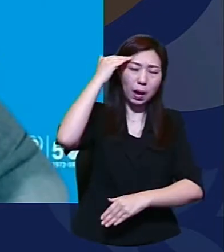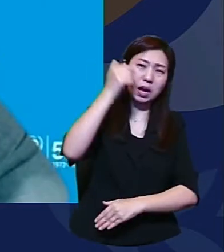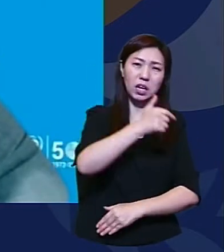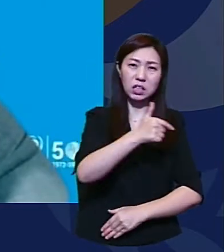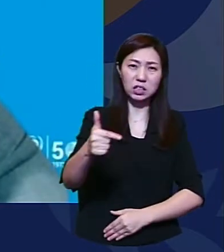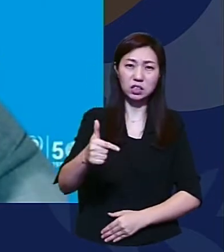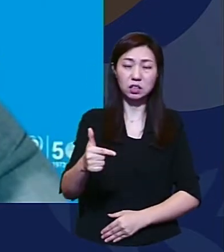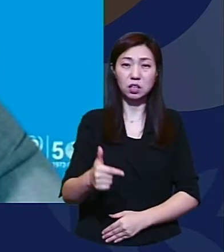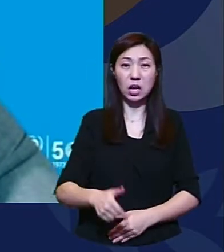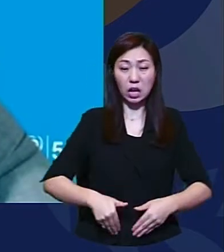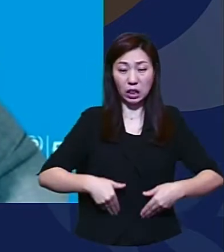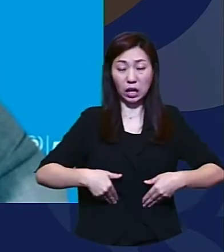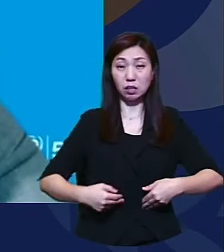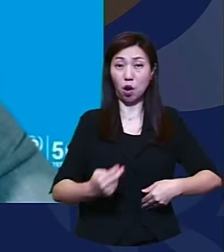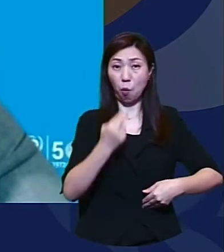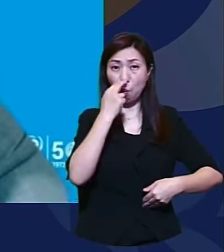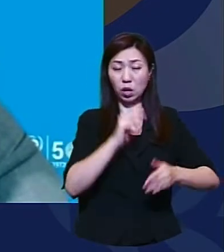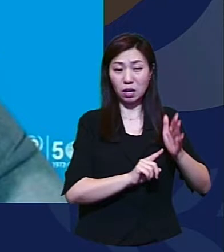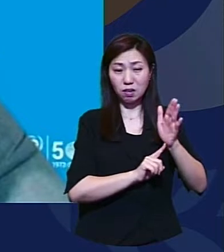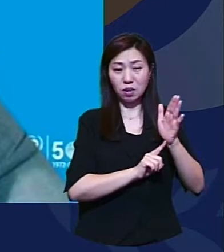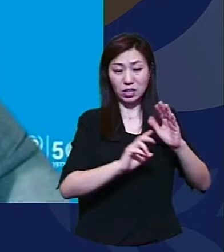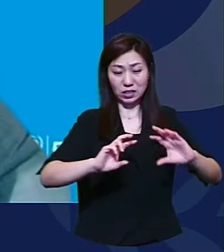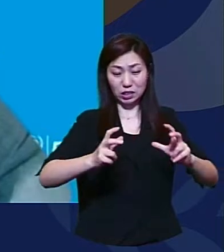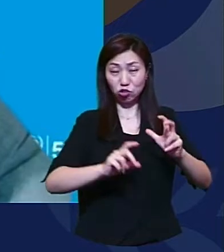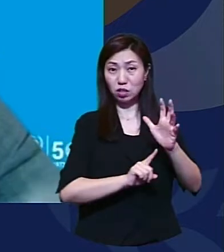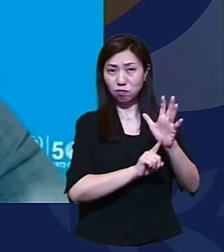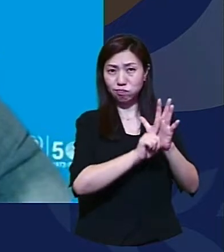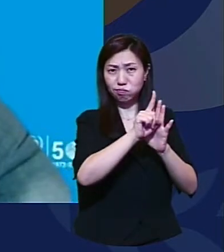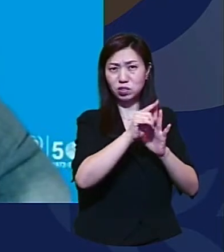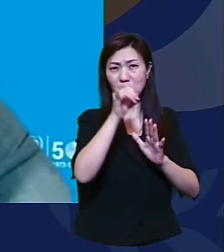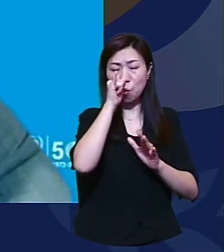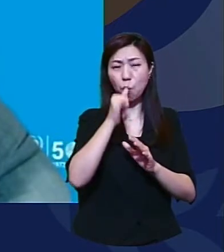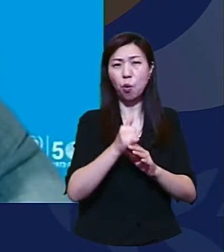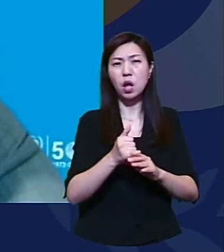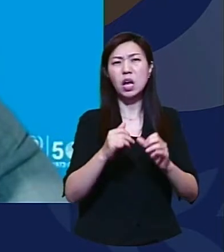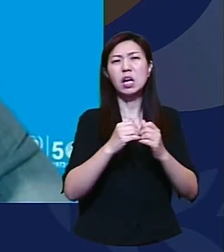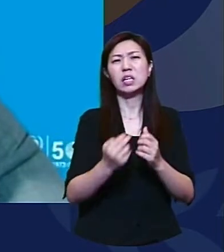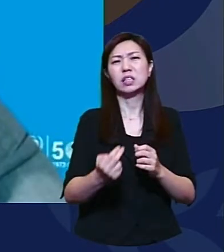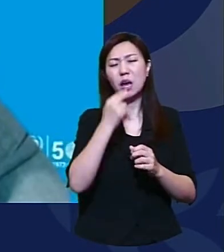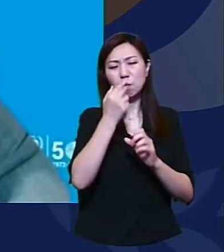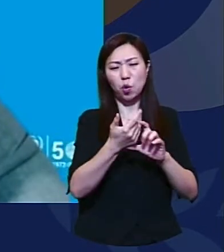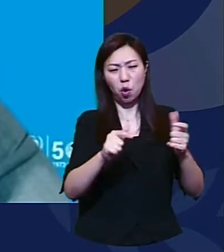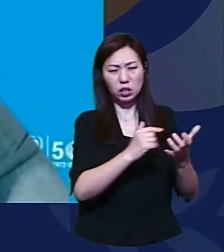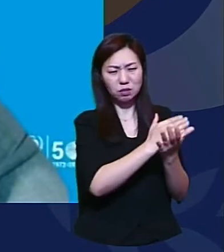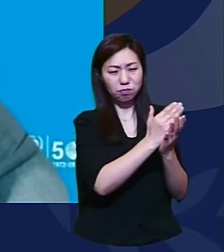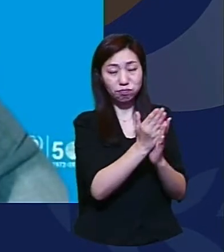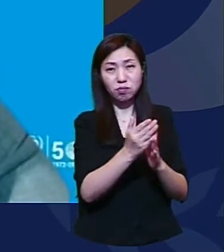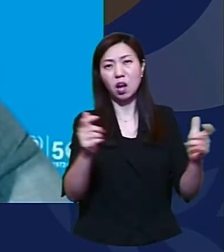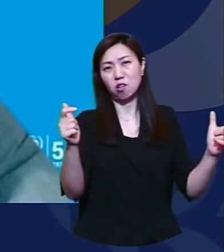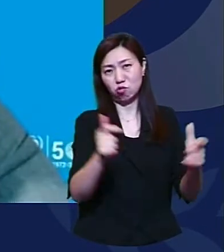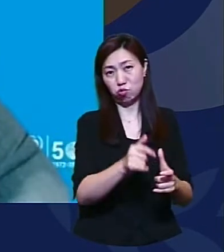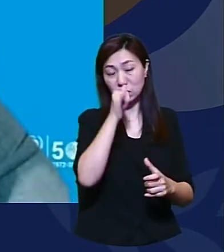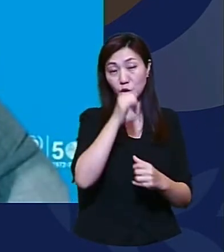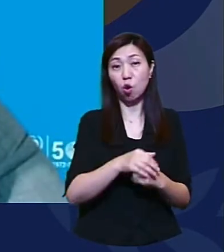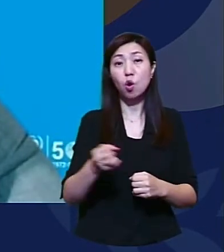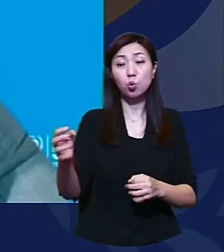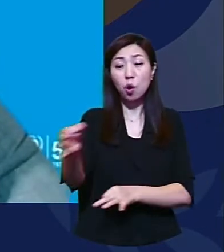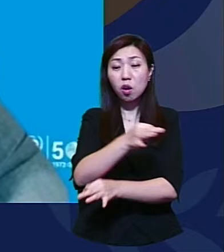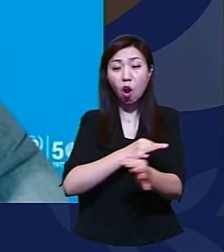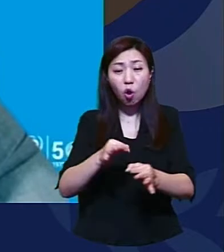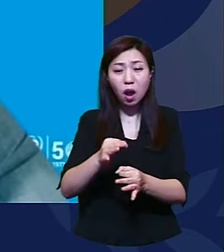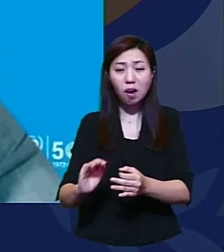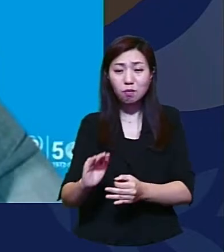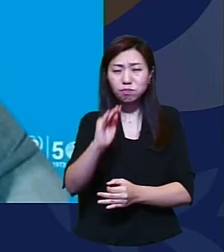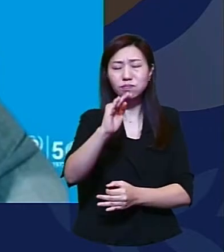of nations to achieve the SDGs. They also make little economic sense. We know that